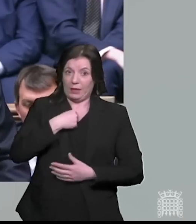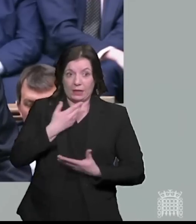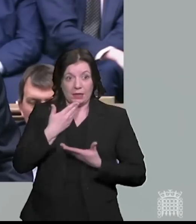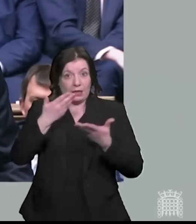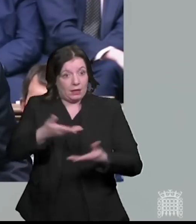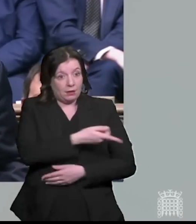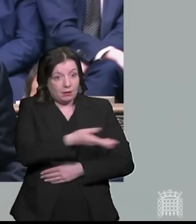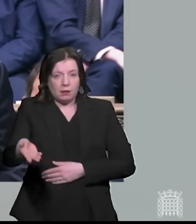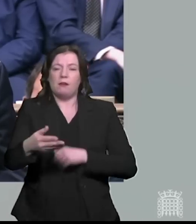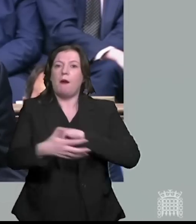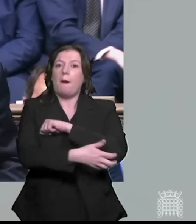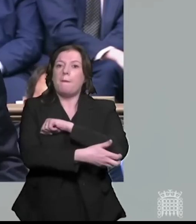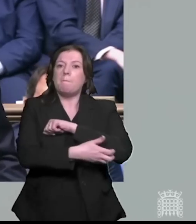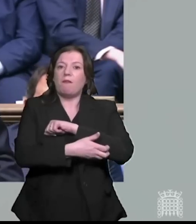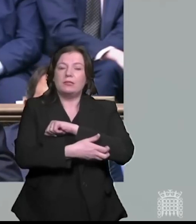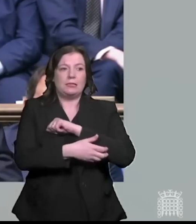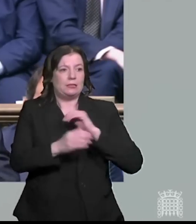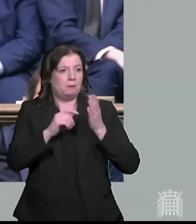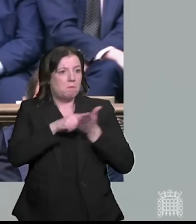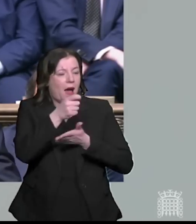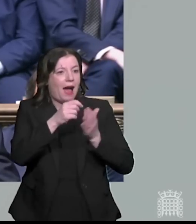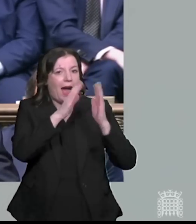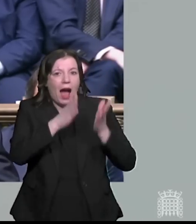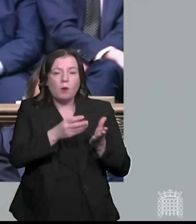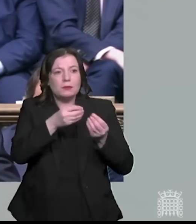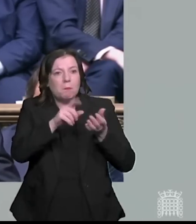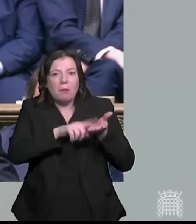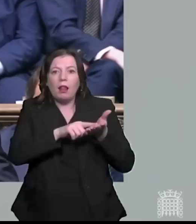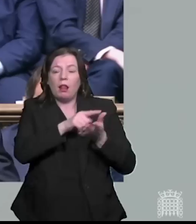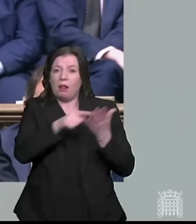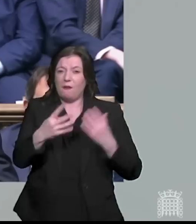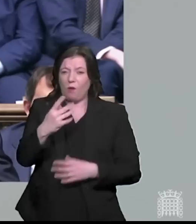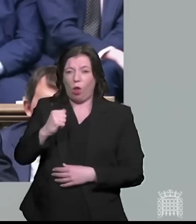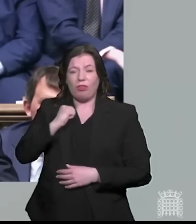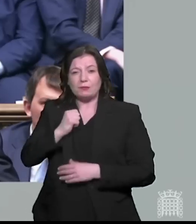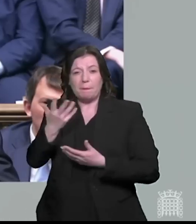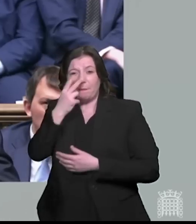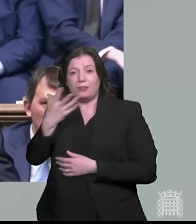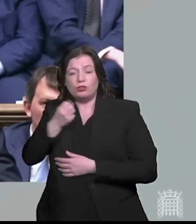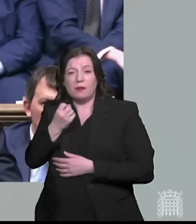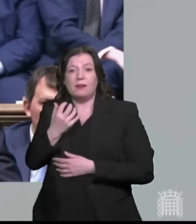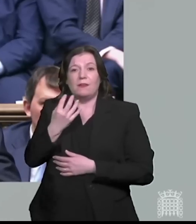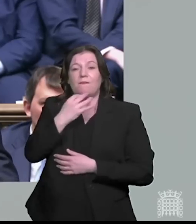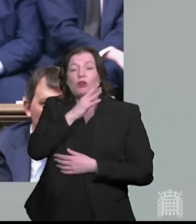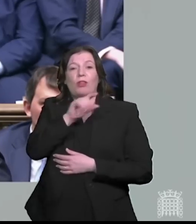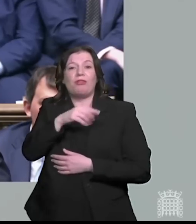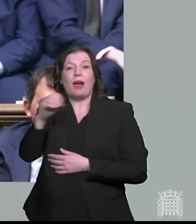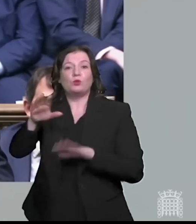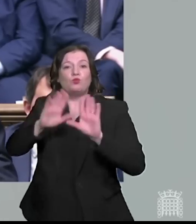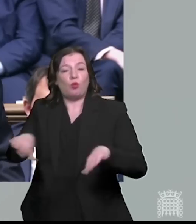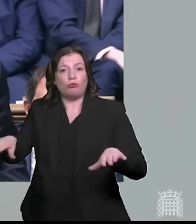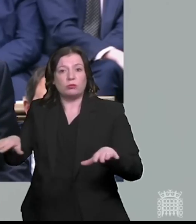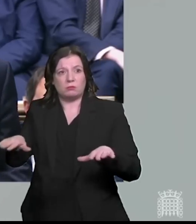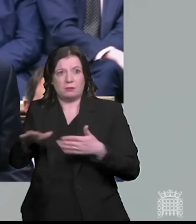out of absolute poverty after housing costs, including 400,000 pensioners and 500,000 children. That